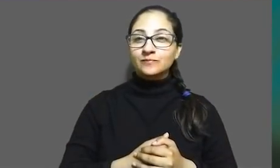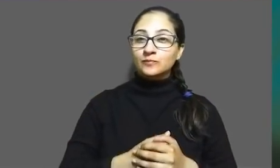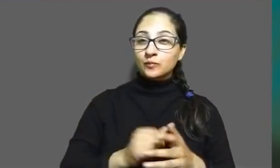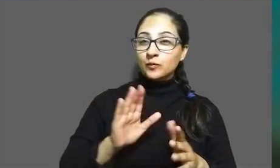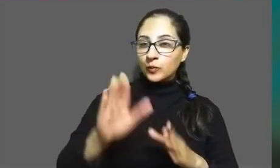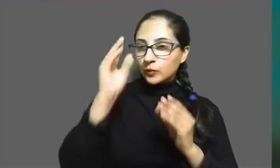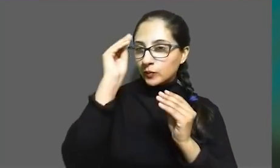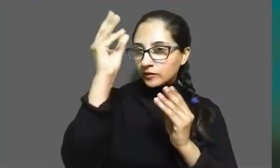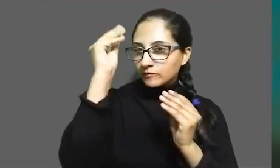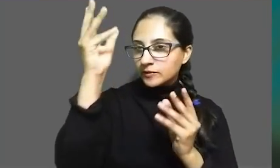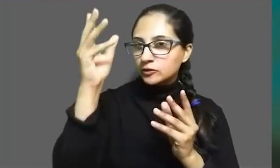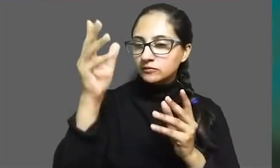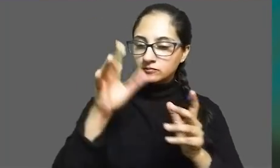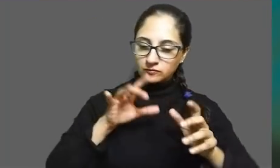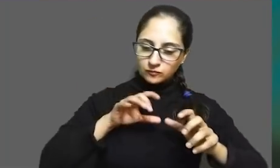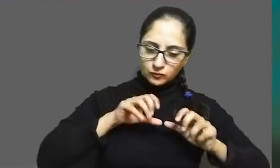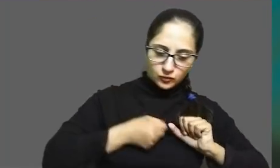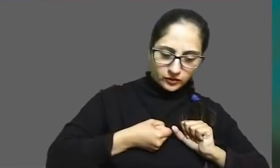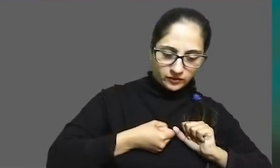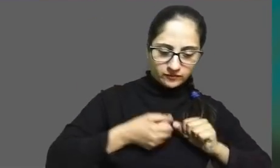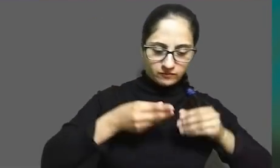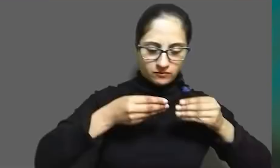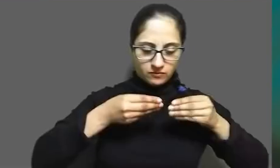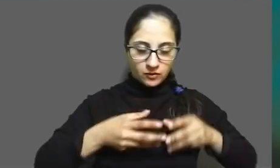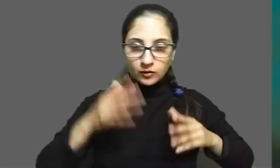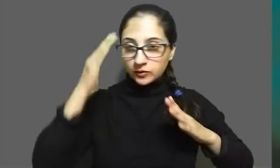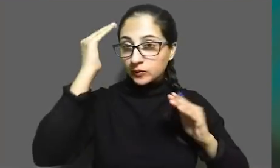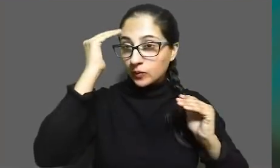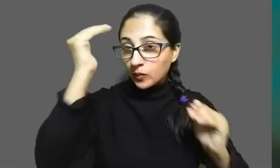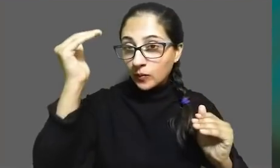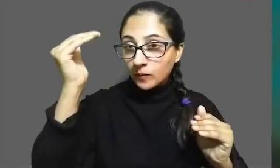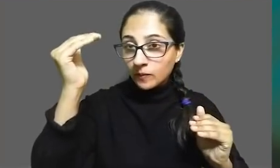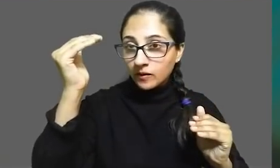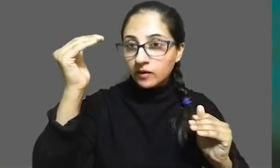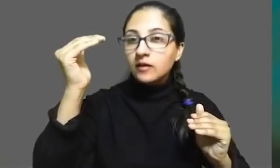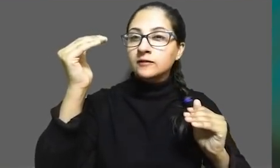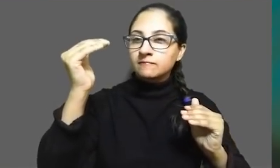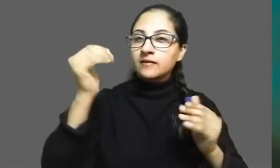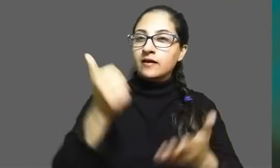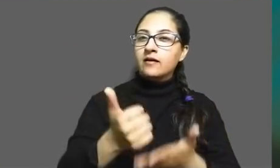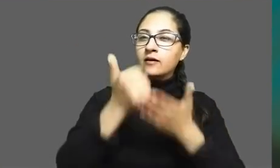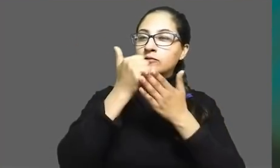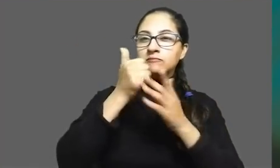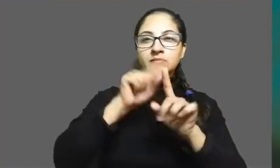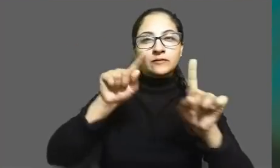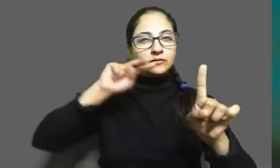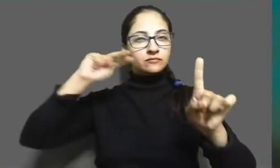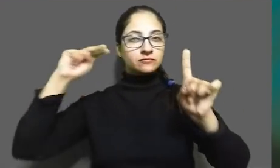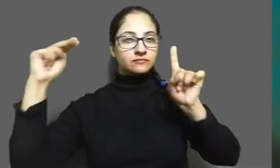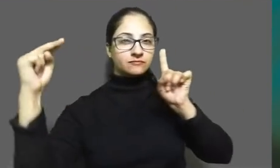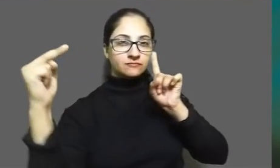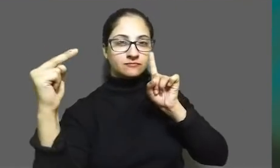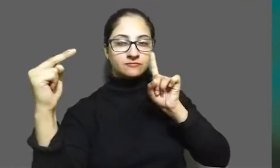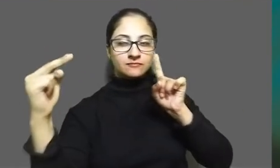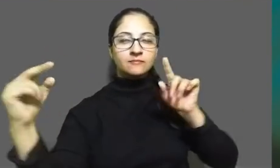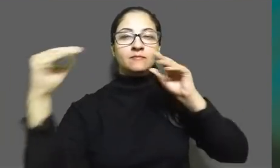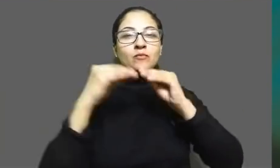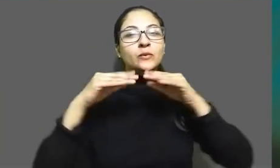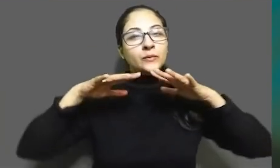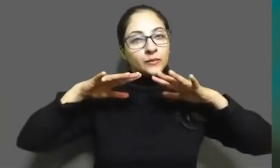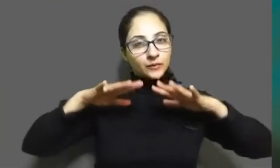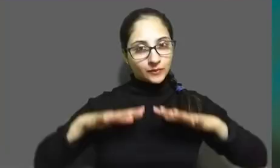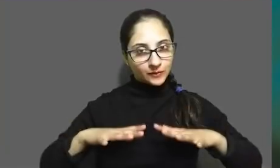loss in a very different way. And I just really want to thank you for making the